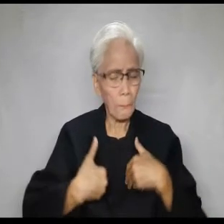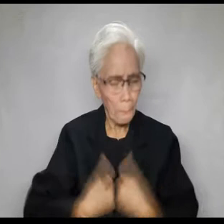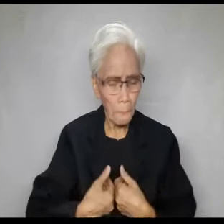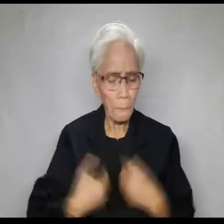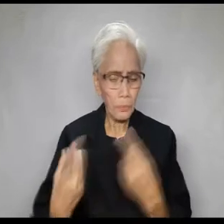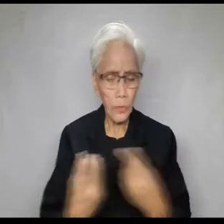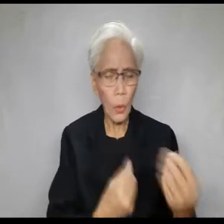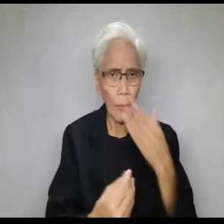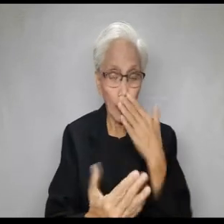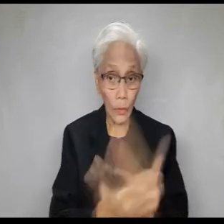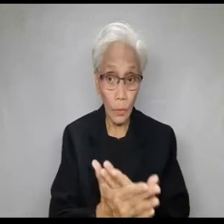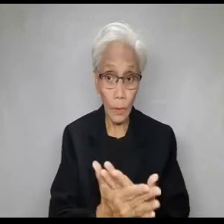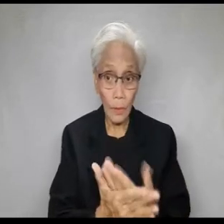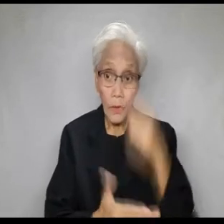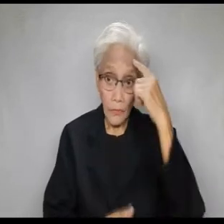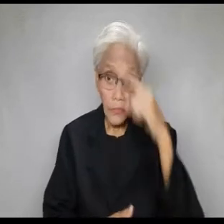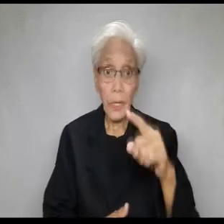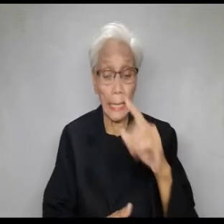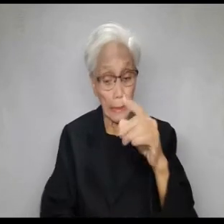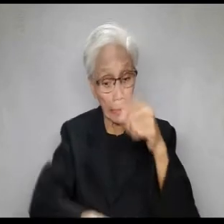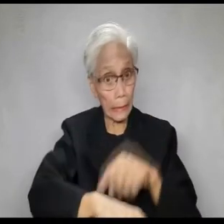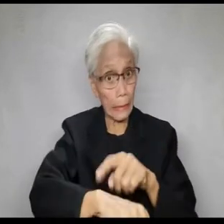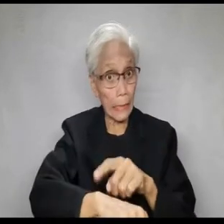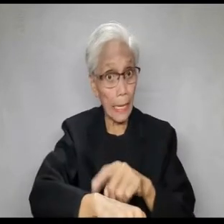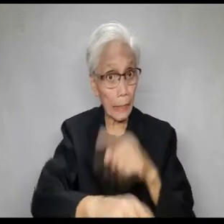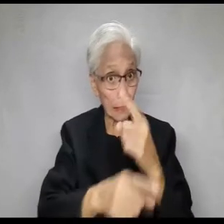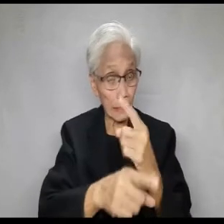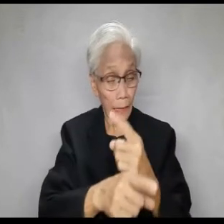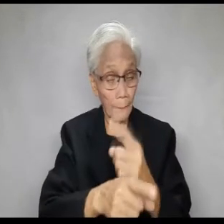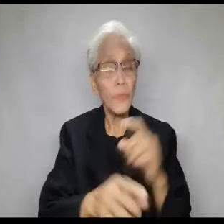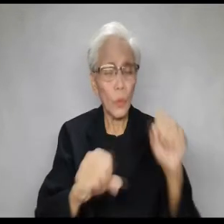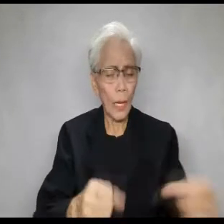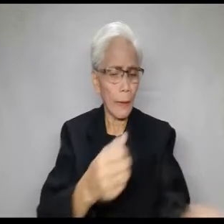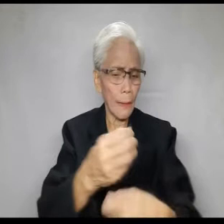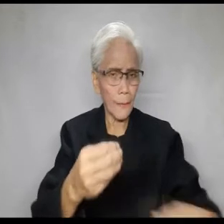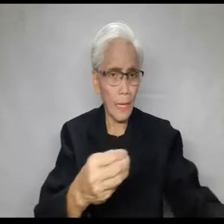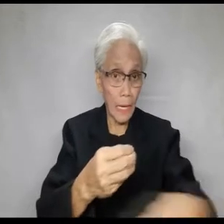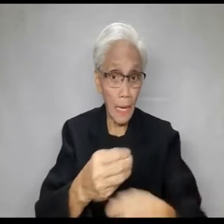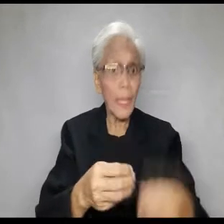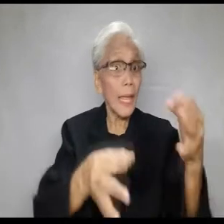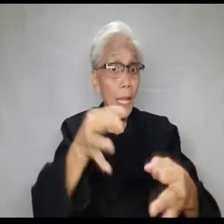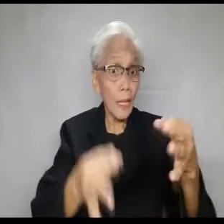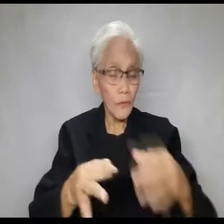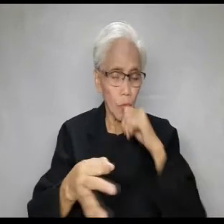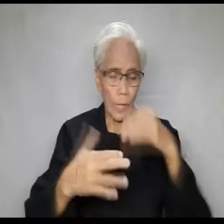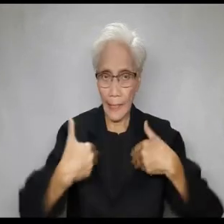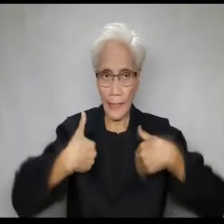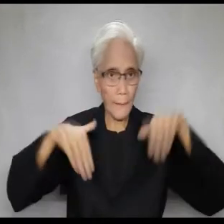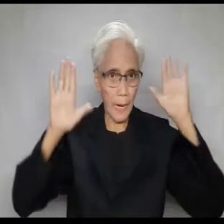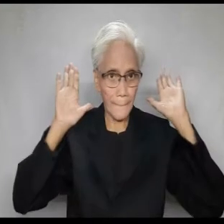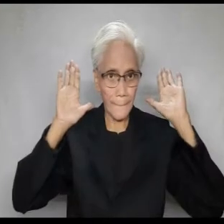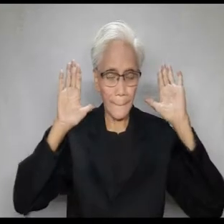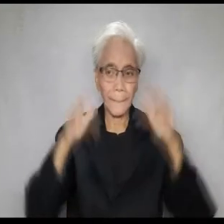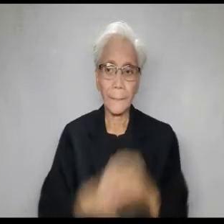grow tired of doing good, for in due time we shall reap our harvest if we do